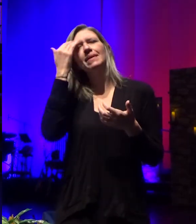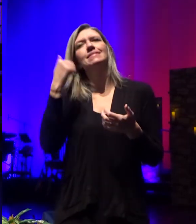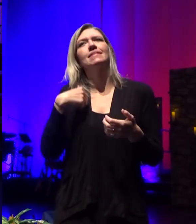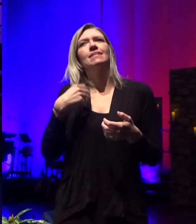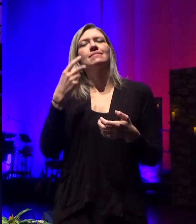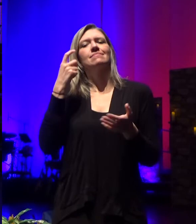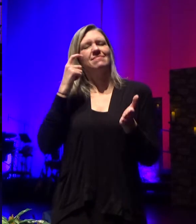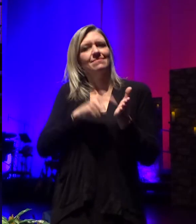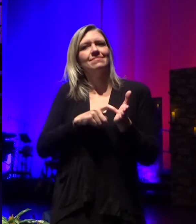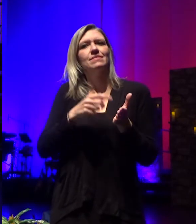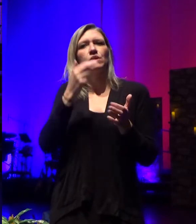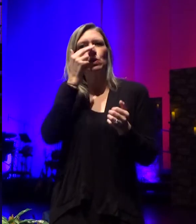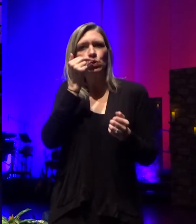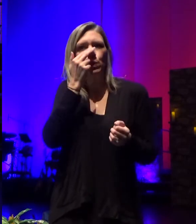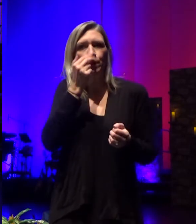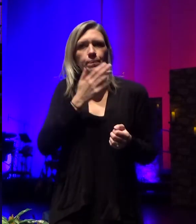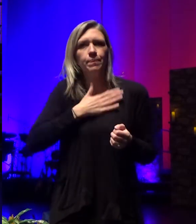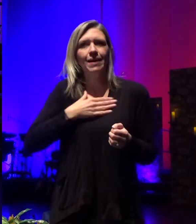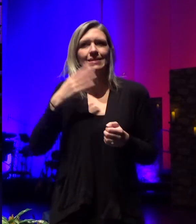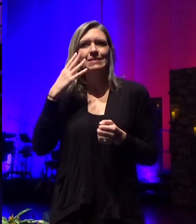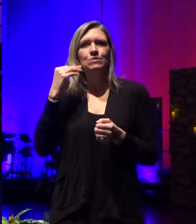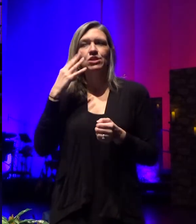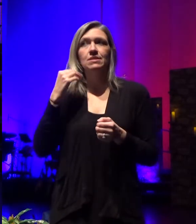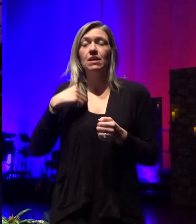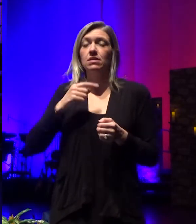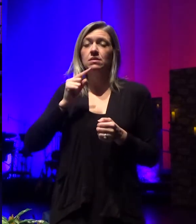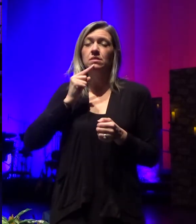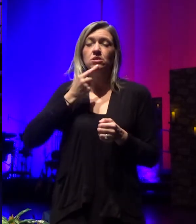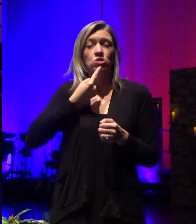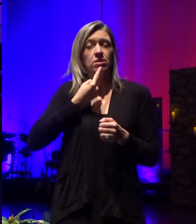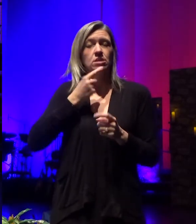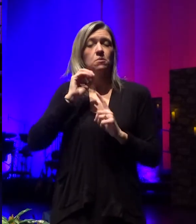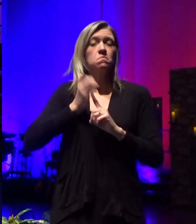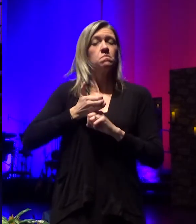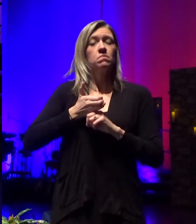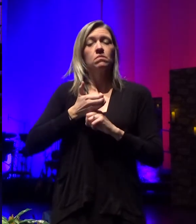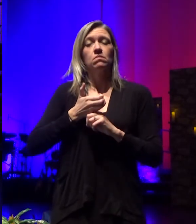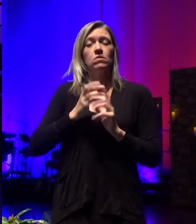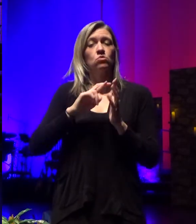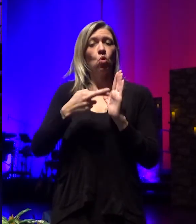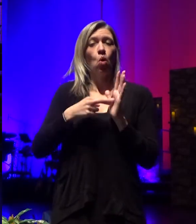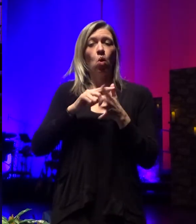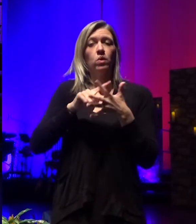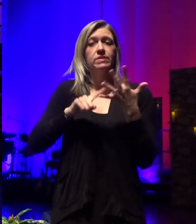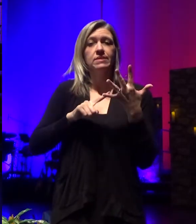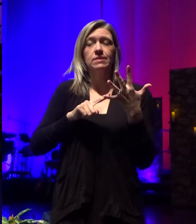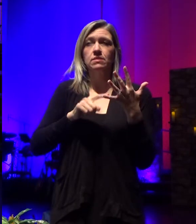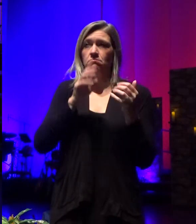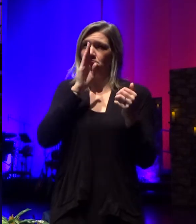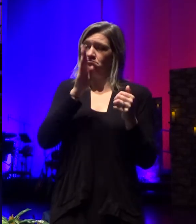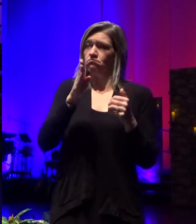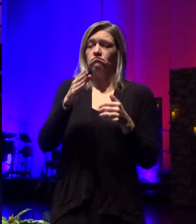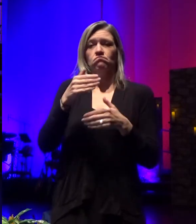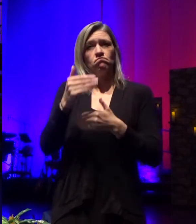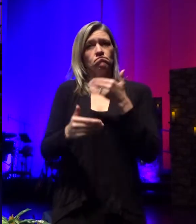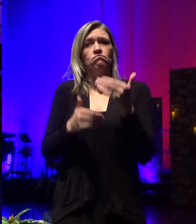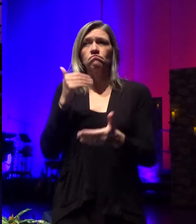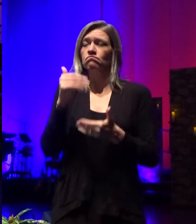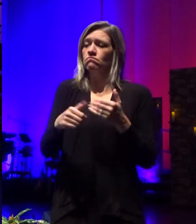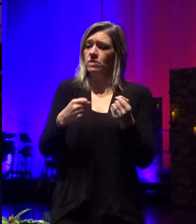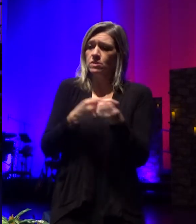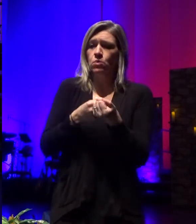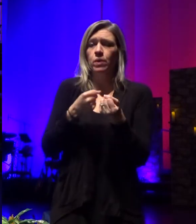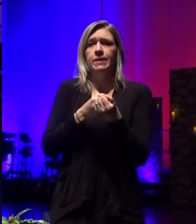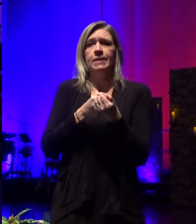in my whole experience. How seriously I had played those roles, how diligently I had supported and insisted